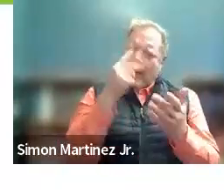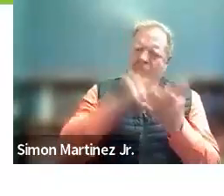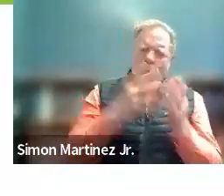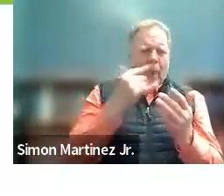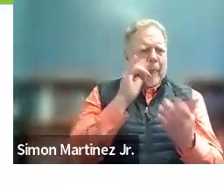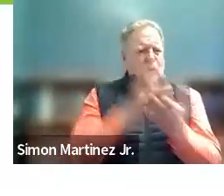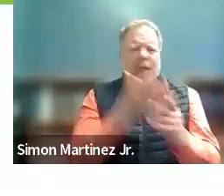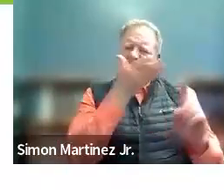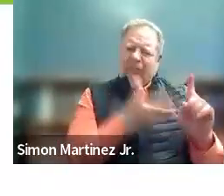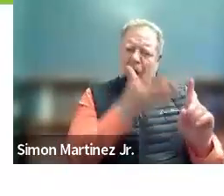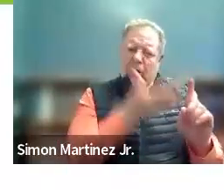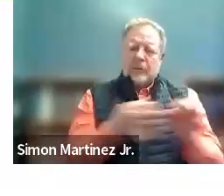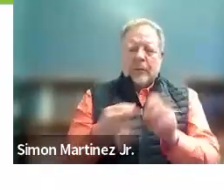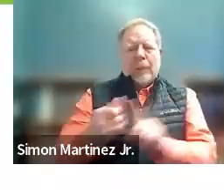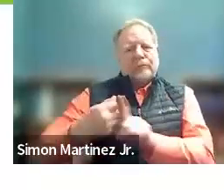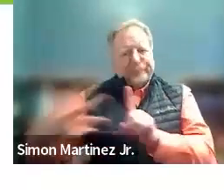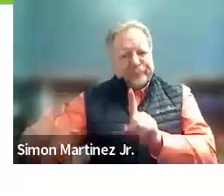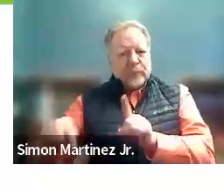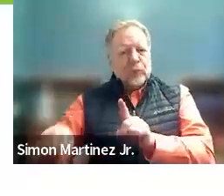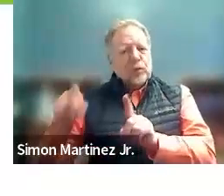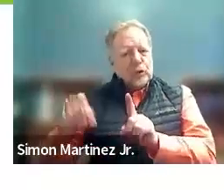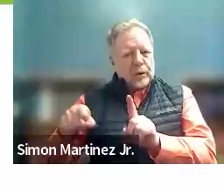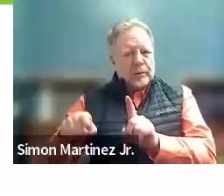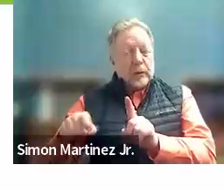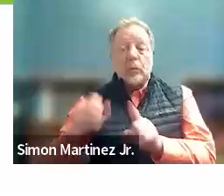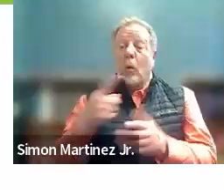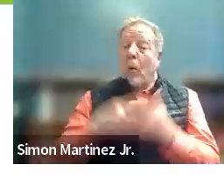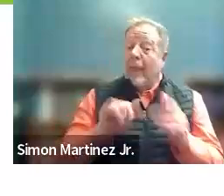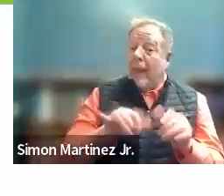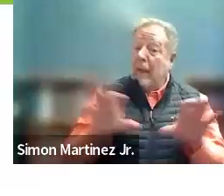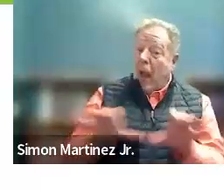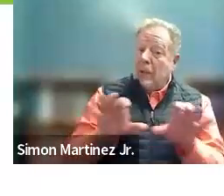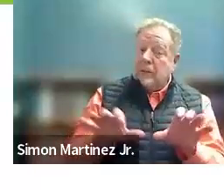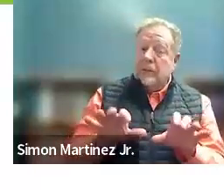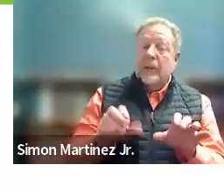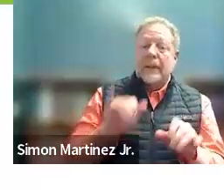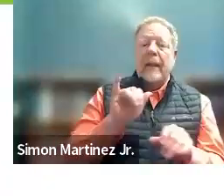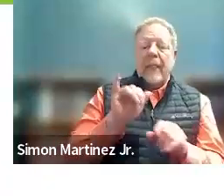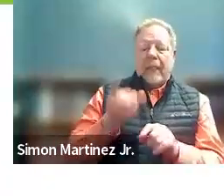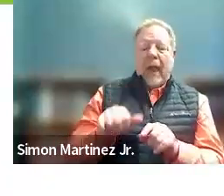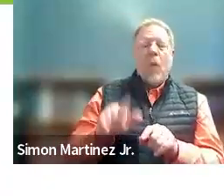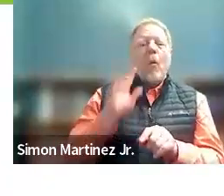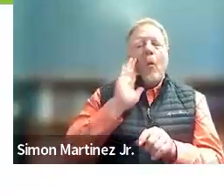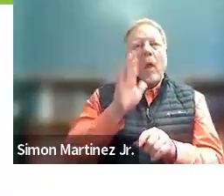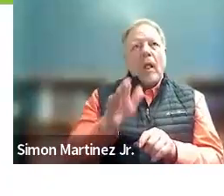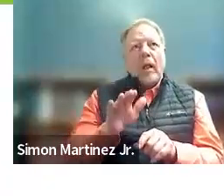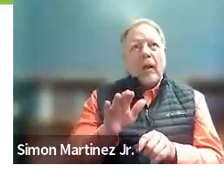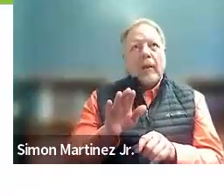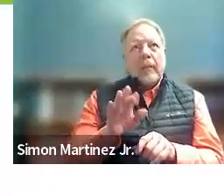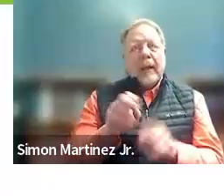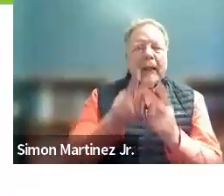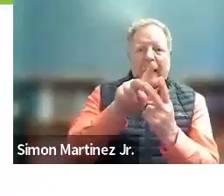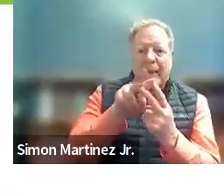meaningful. And what it does is uh, it will be